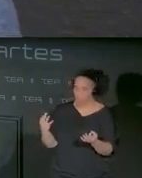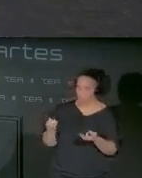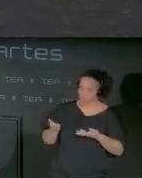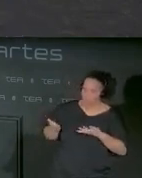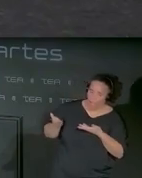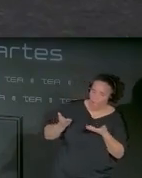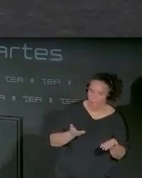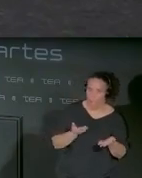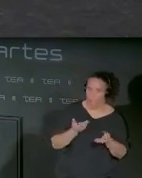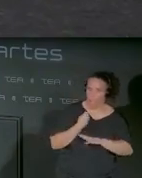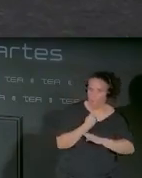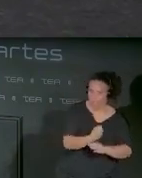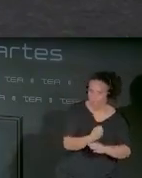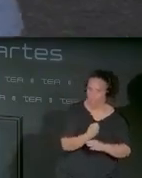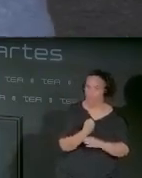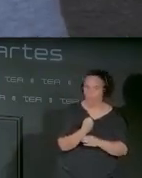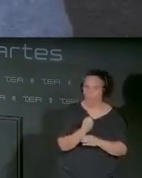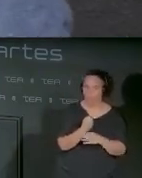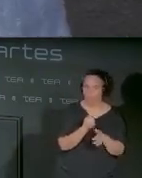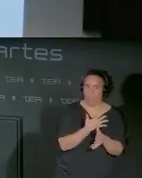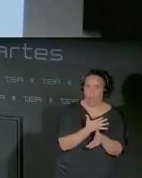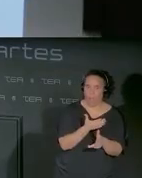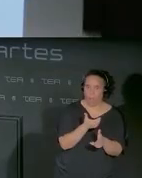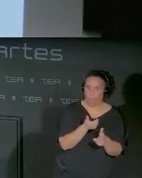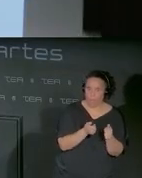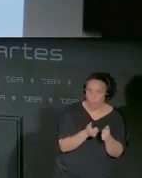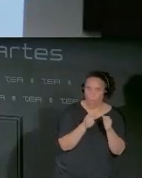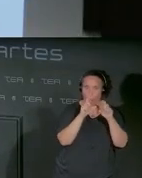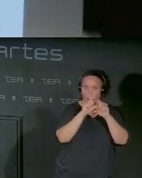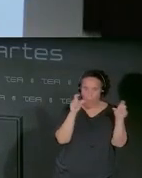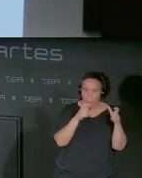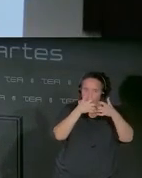generations to have a choice. Thank you.